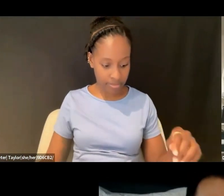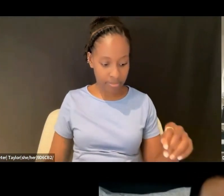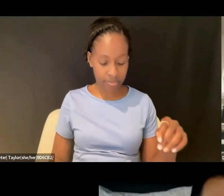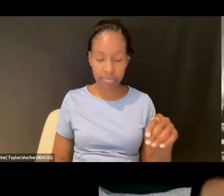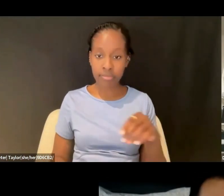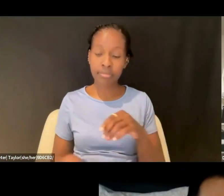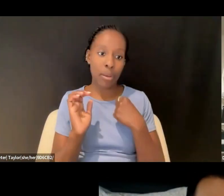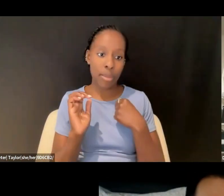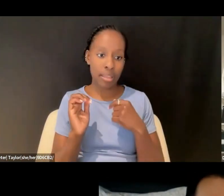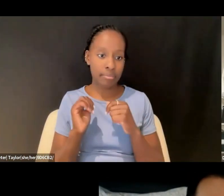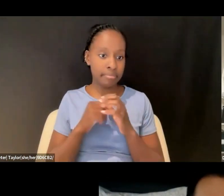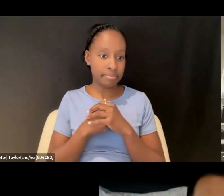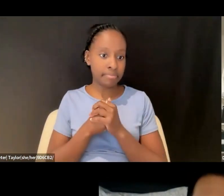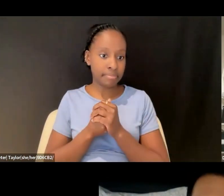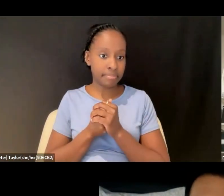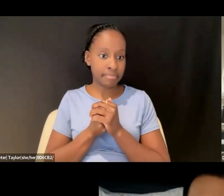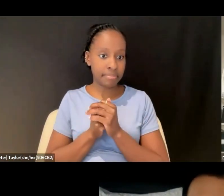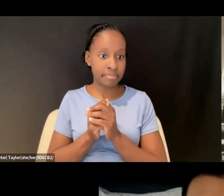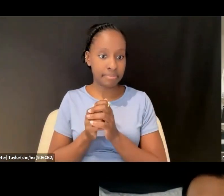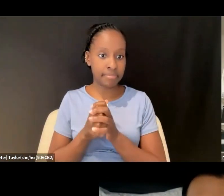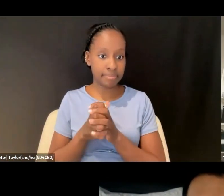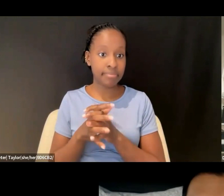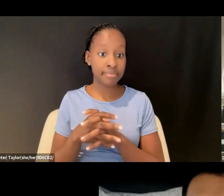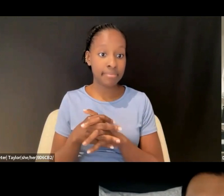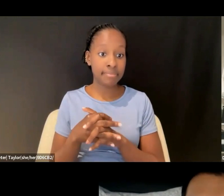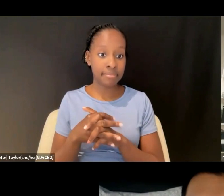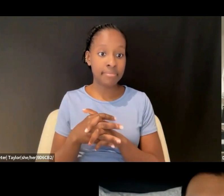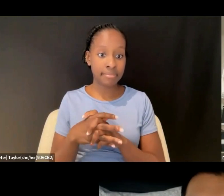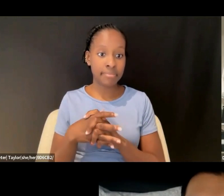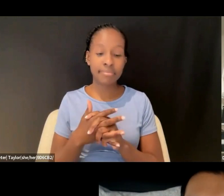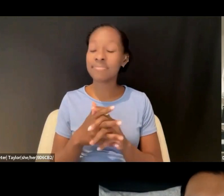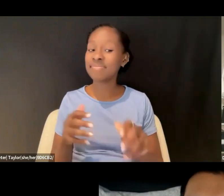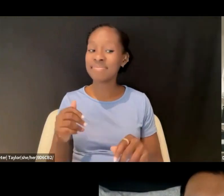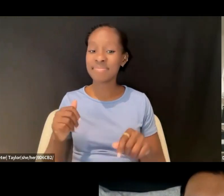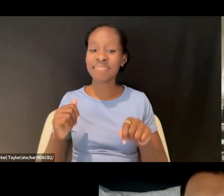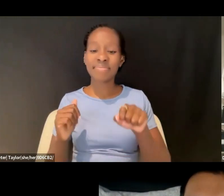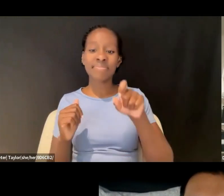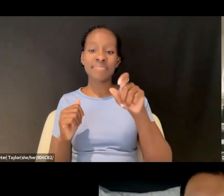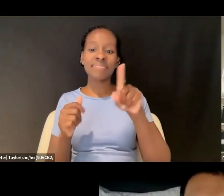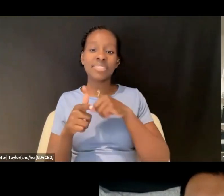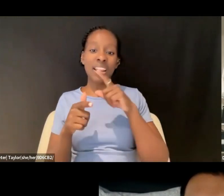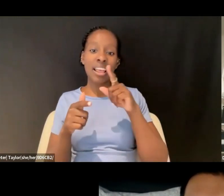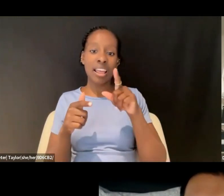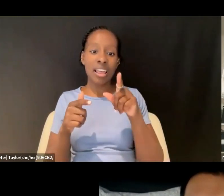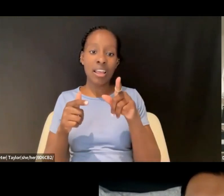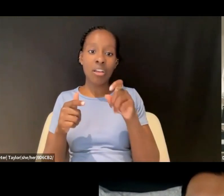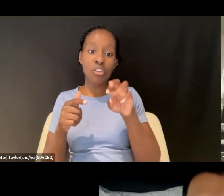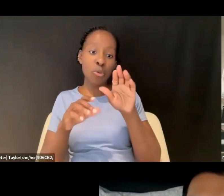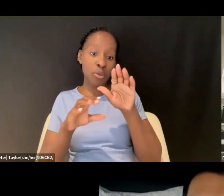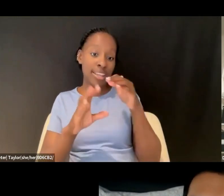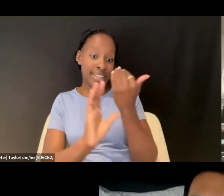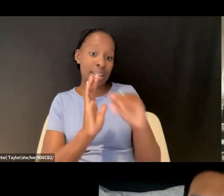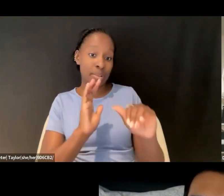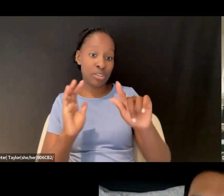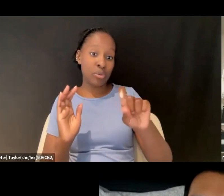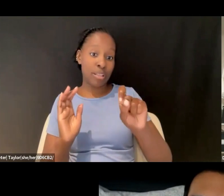later. What I would suggest, though, Felipe, is to just send an email to the LSA and ask